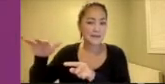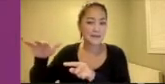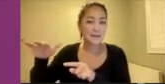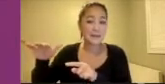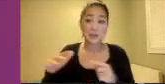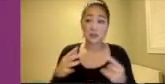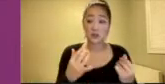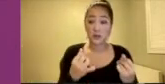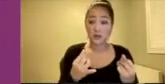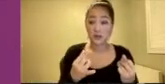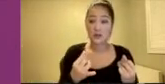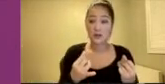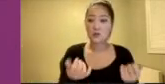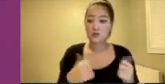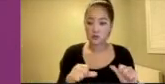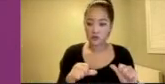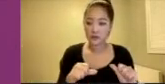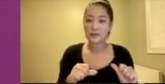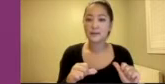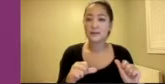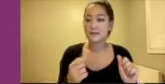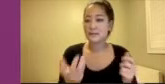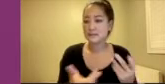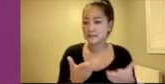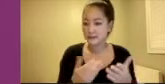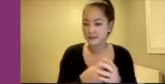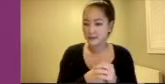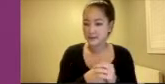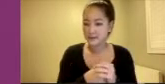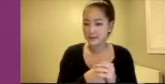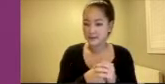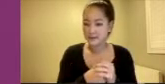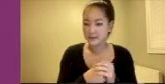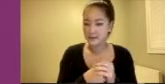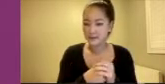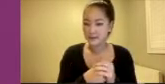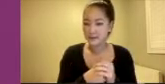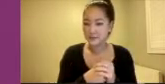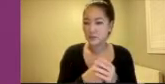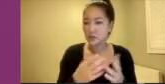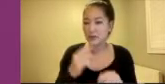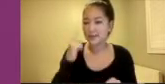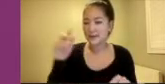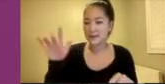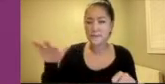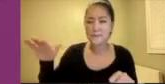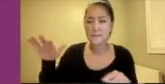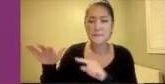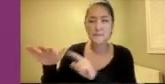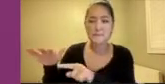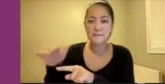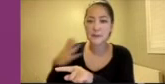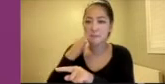of discovering what you see, what you might think is menacing. You just need to spend some time getting to know